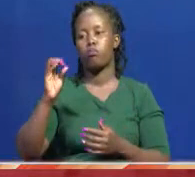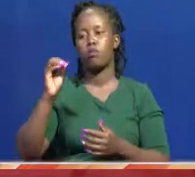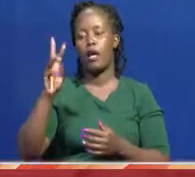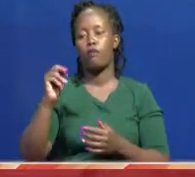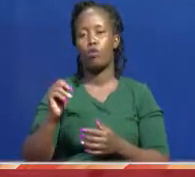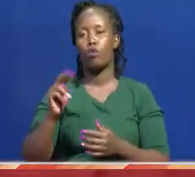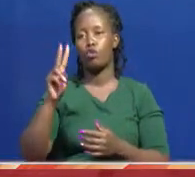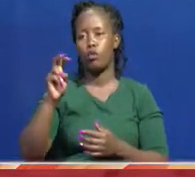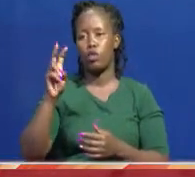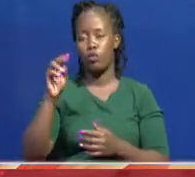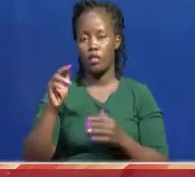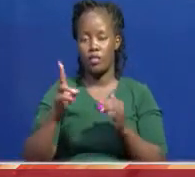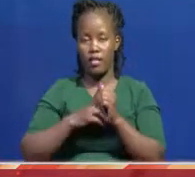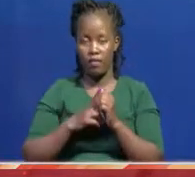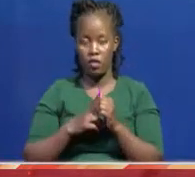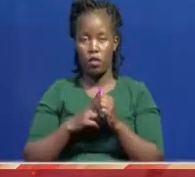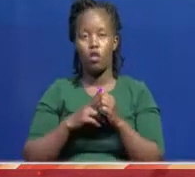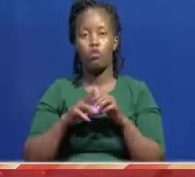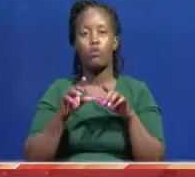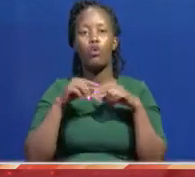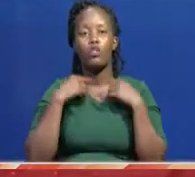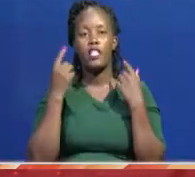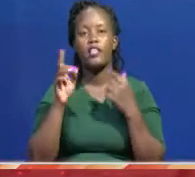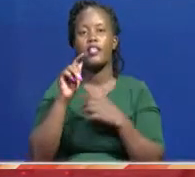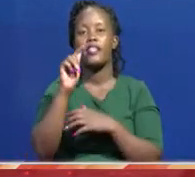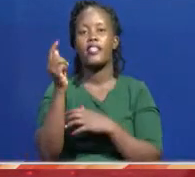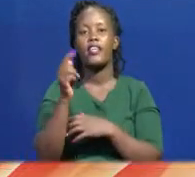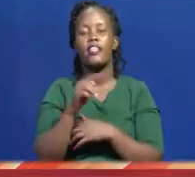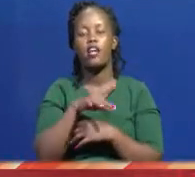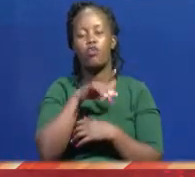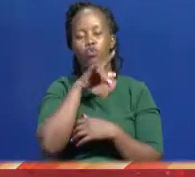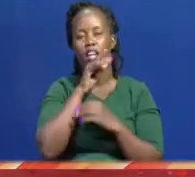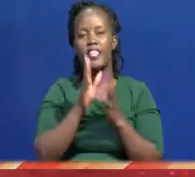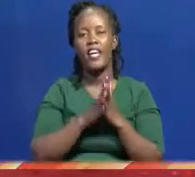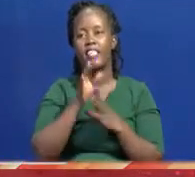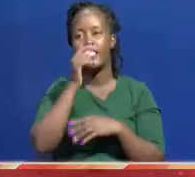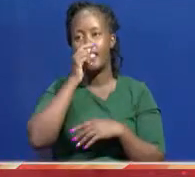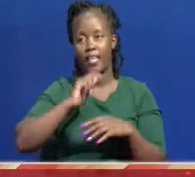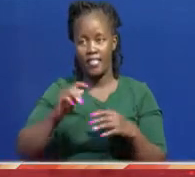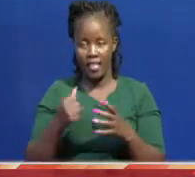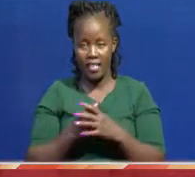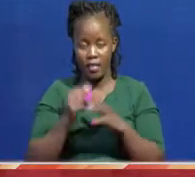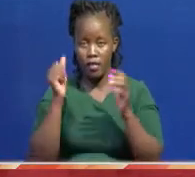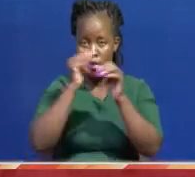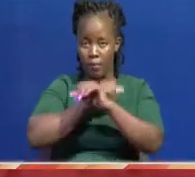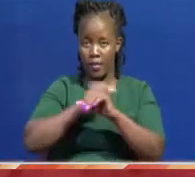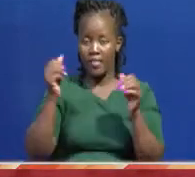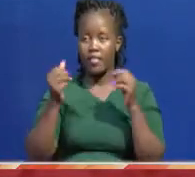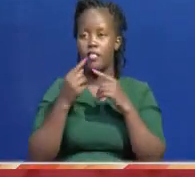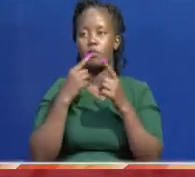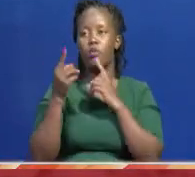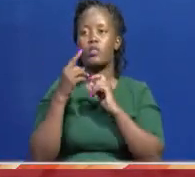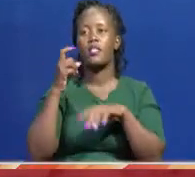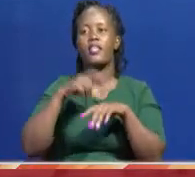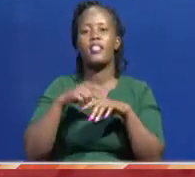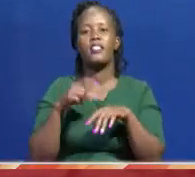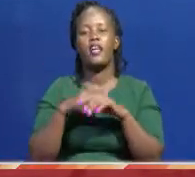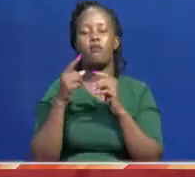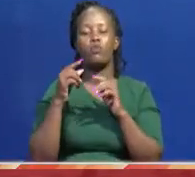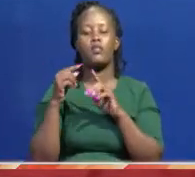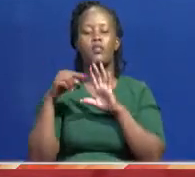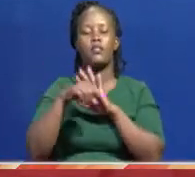be co-hosted by Kenya, Uganda and Tanzania. The head of state was speaking when he graced AFC Leopard's 60th